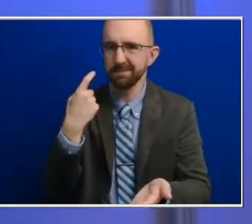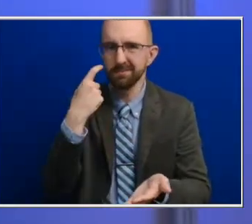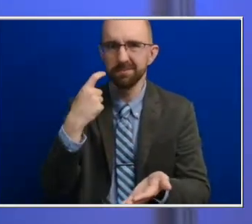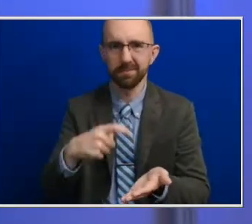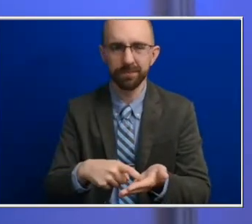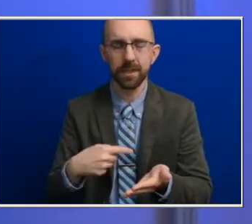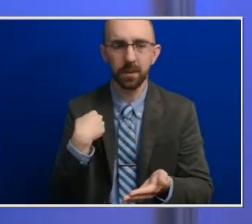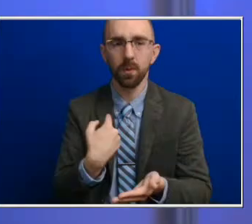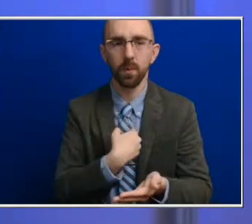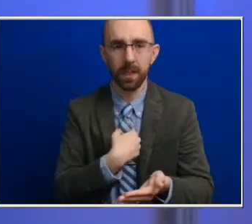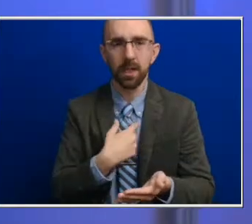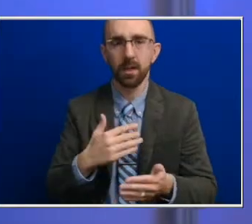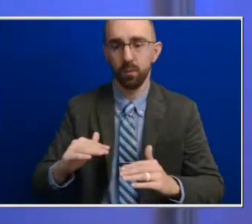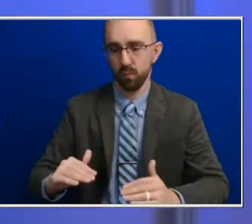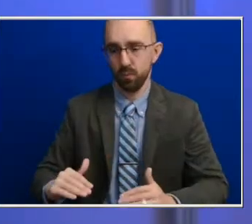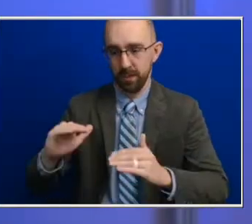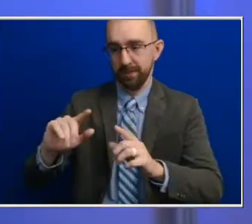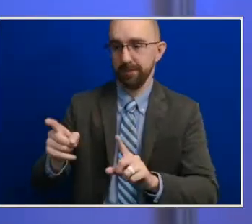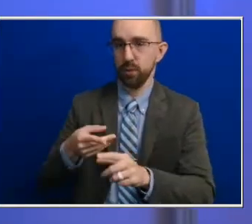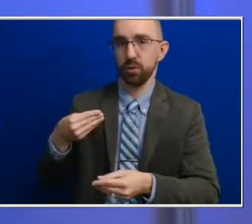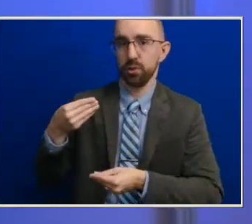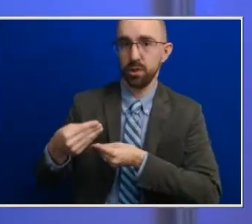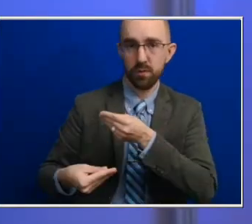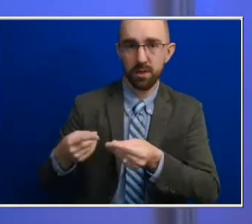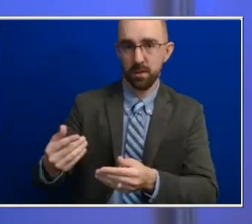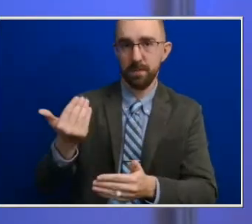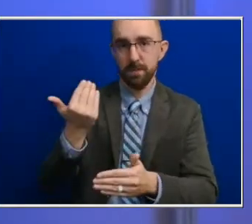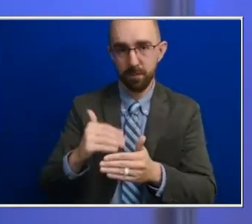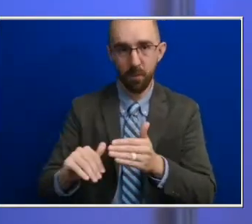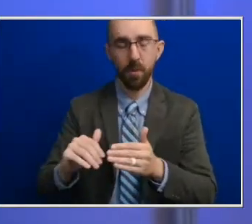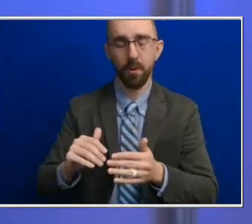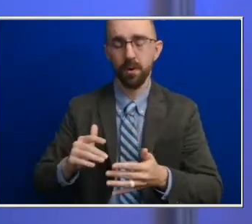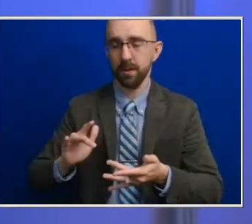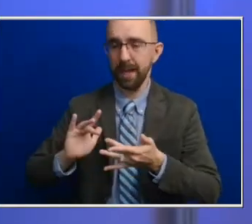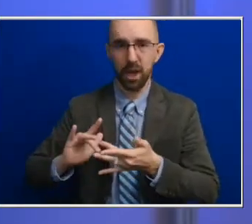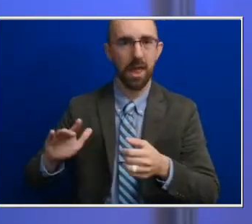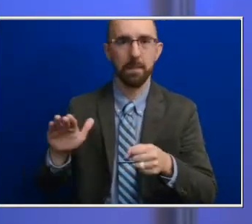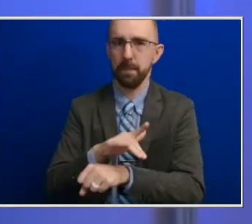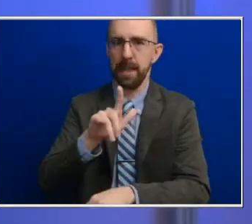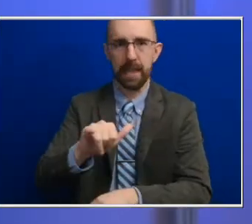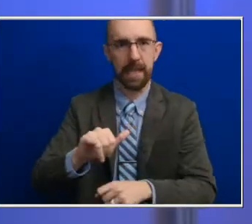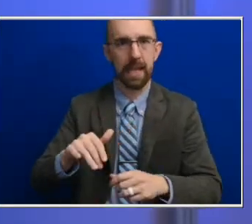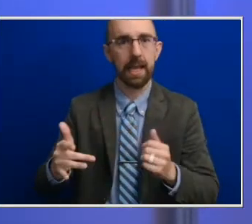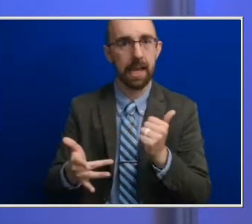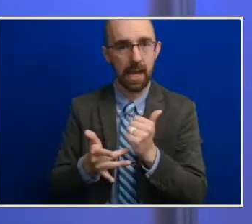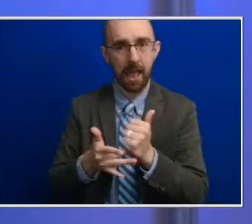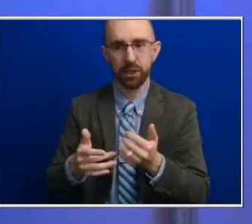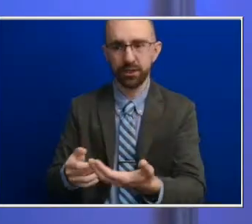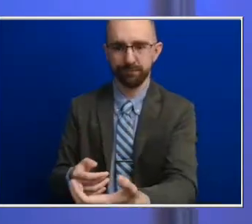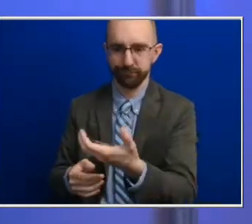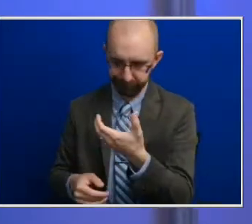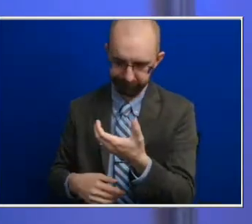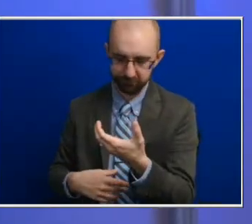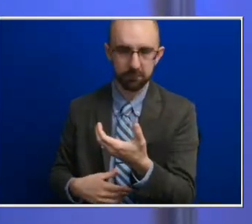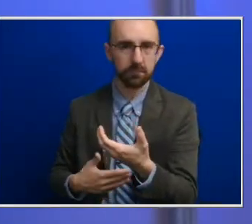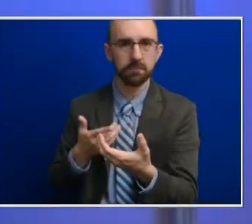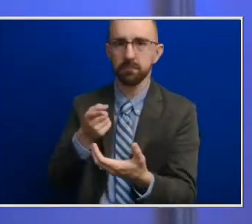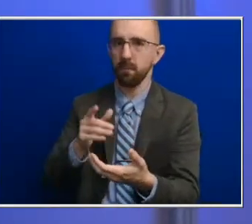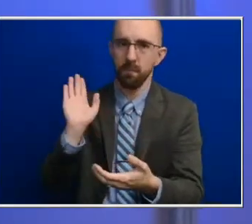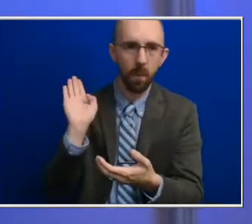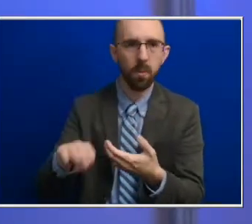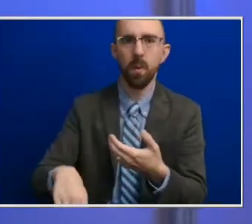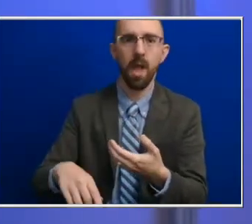these first generations of children who were born with the internet, who were born with technology, who were born with a screen in their face. And so we don't have longitudinal data just